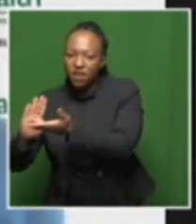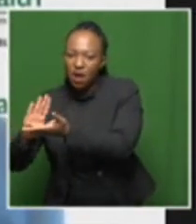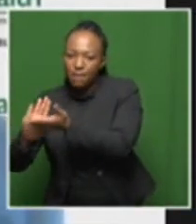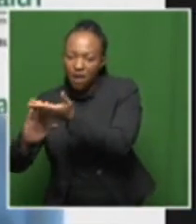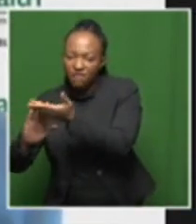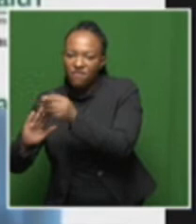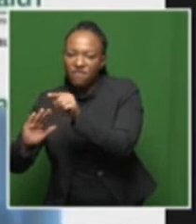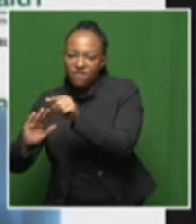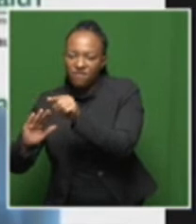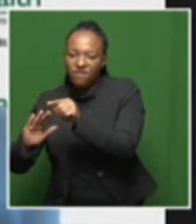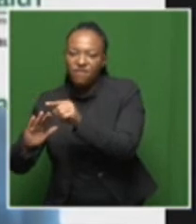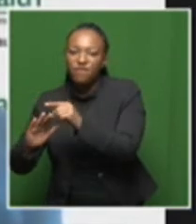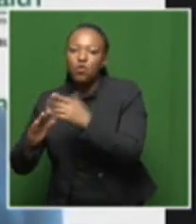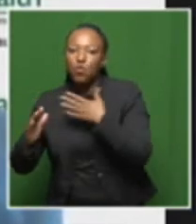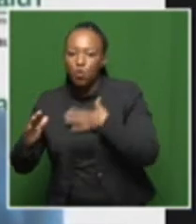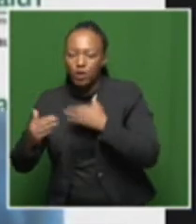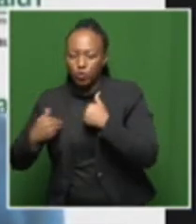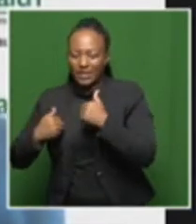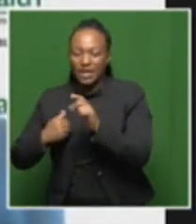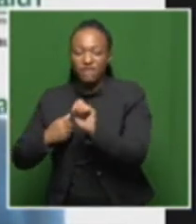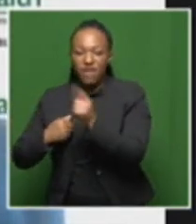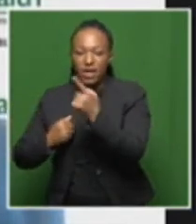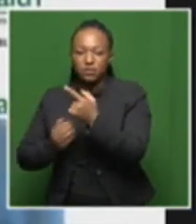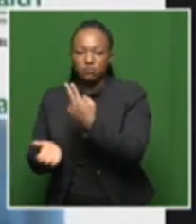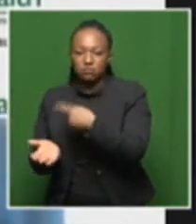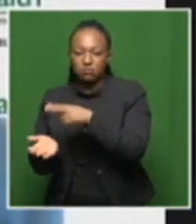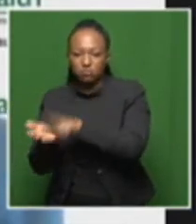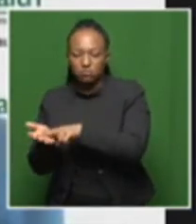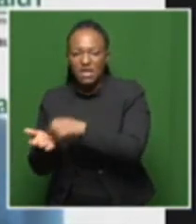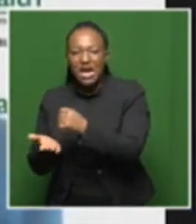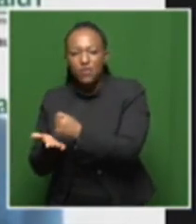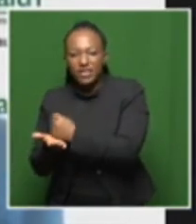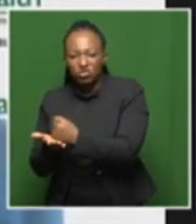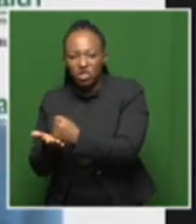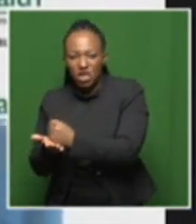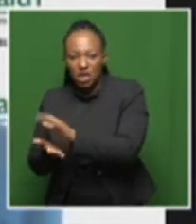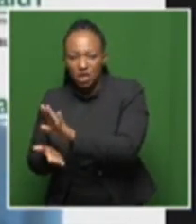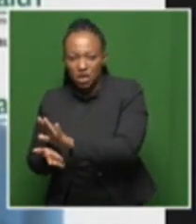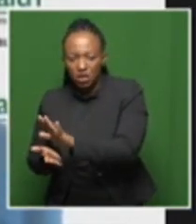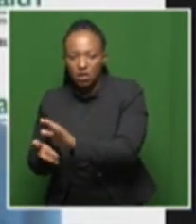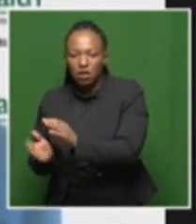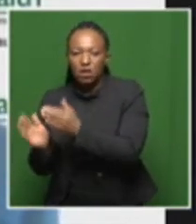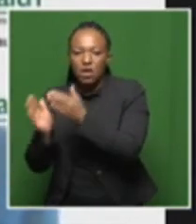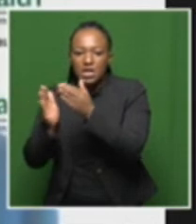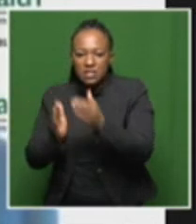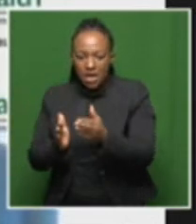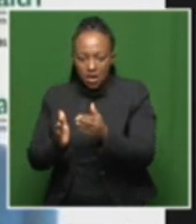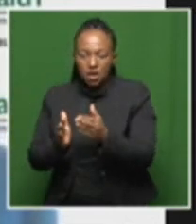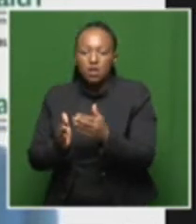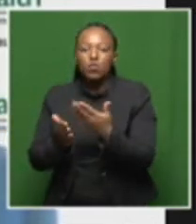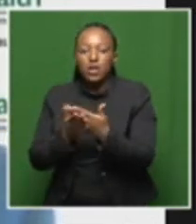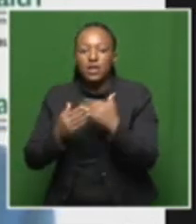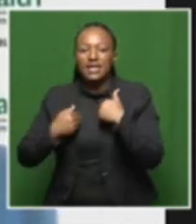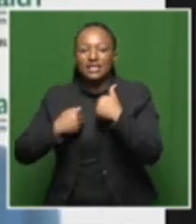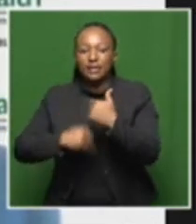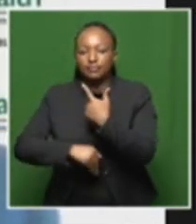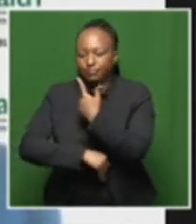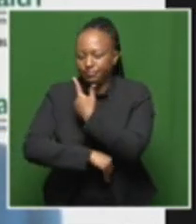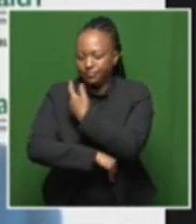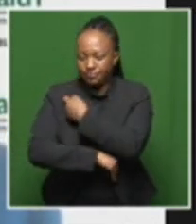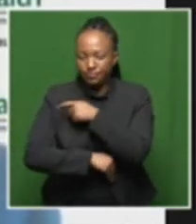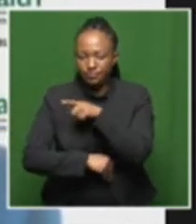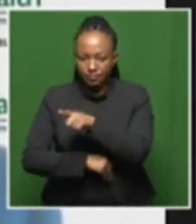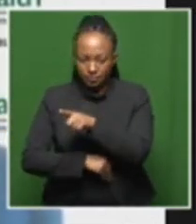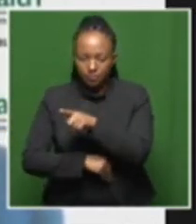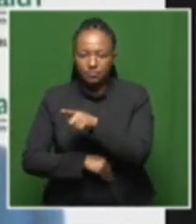start with registration and then stagger the starting of the actual vaccination as we